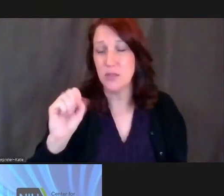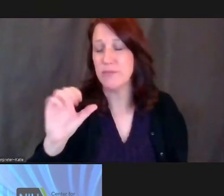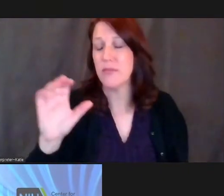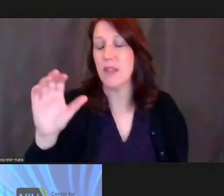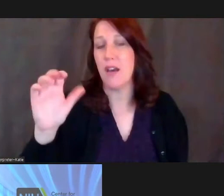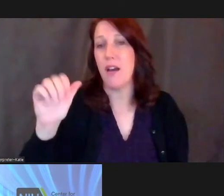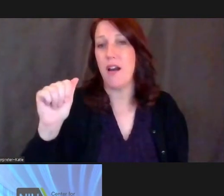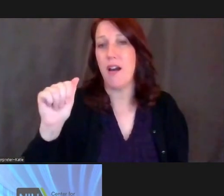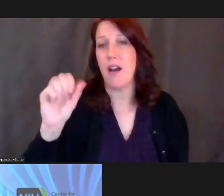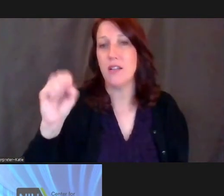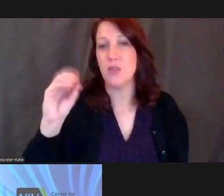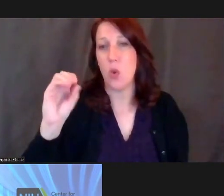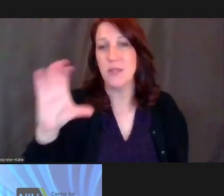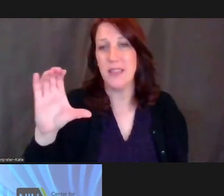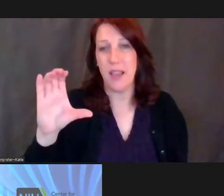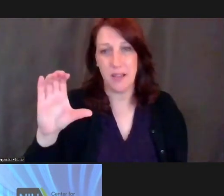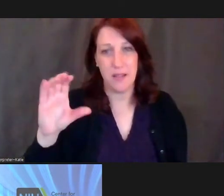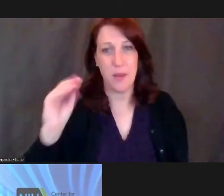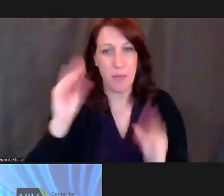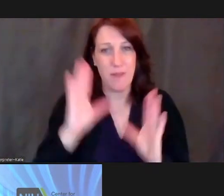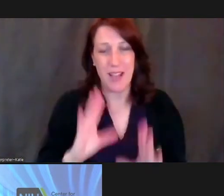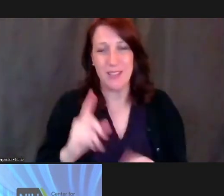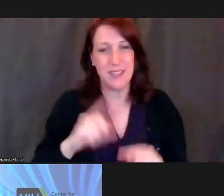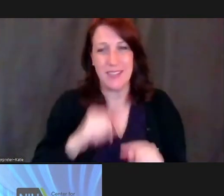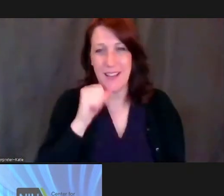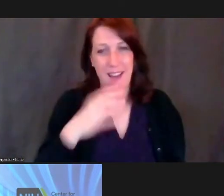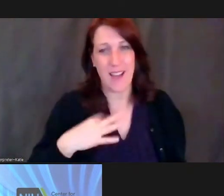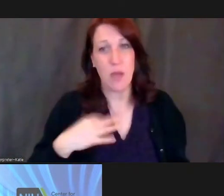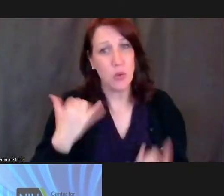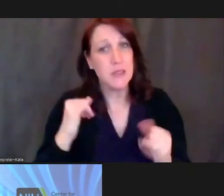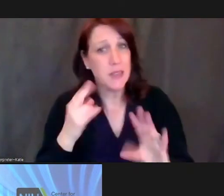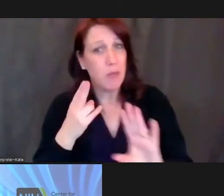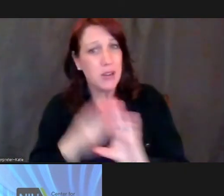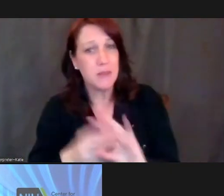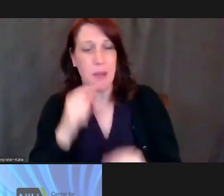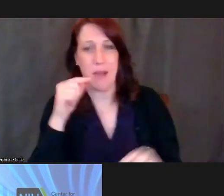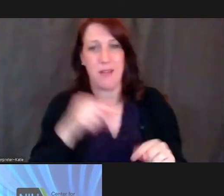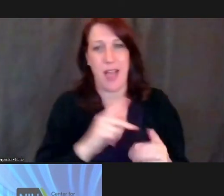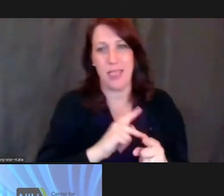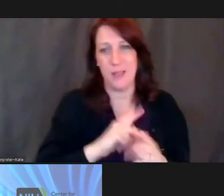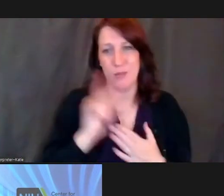this program, but you can still participate in the review.